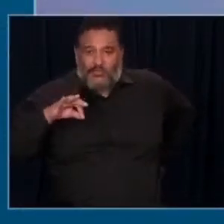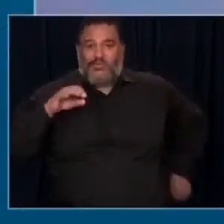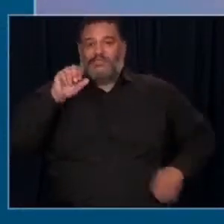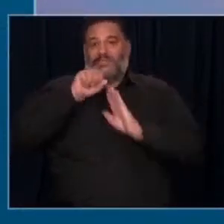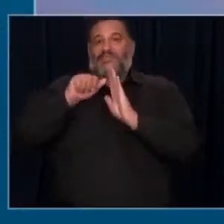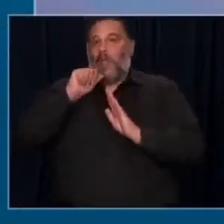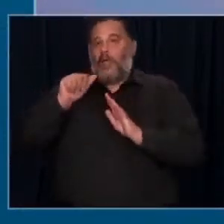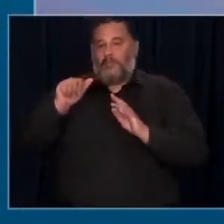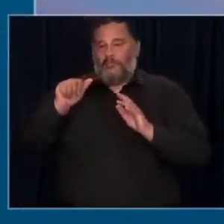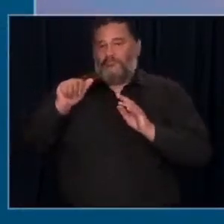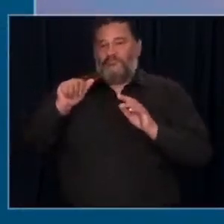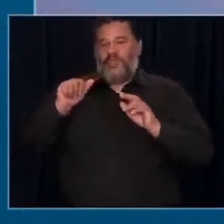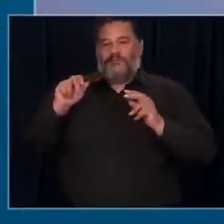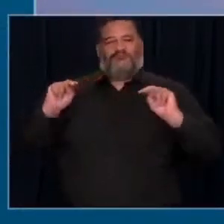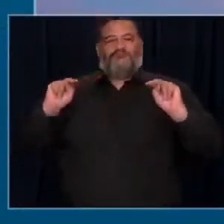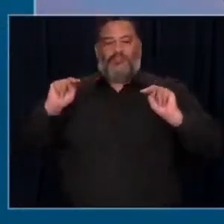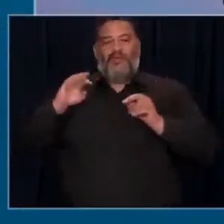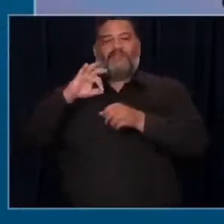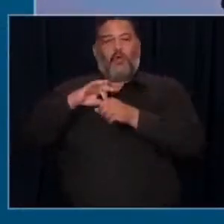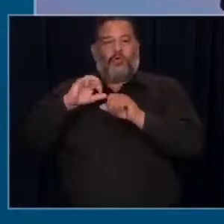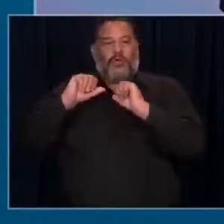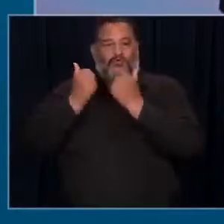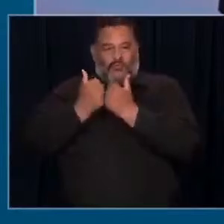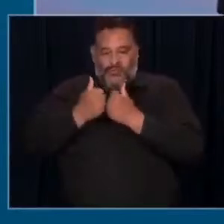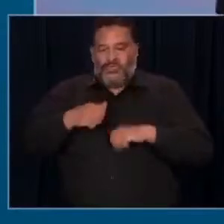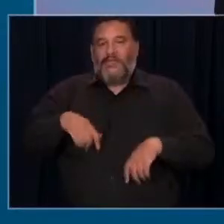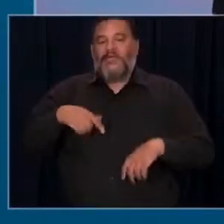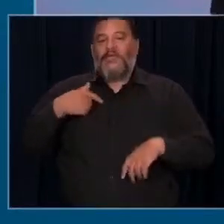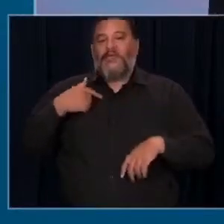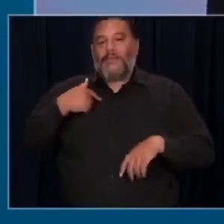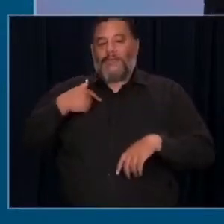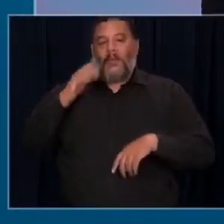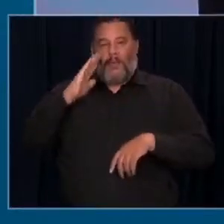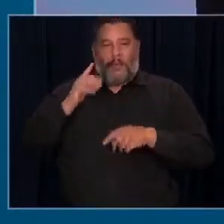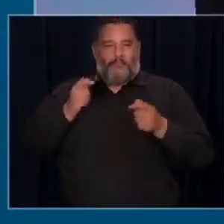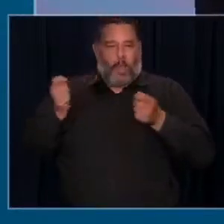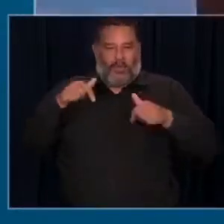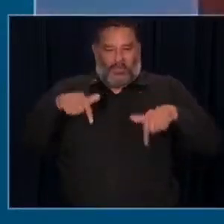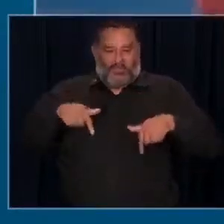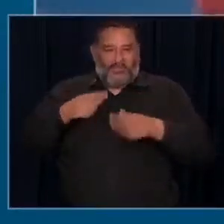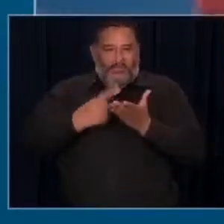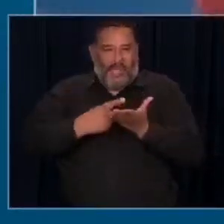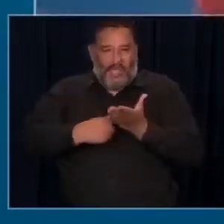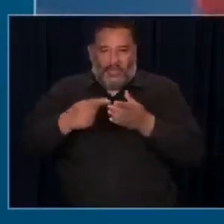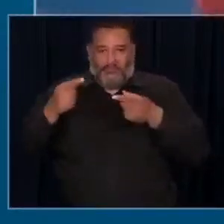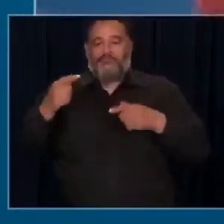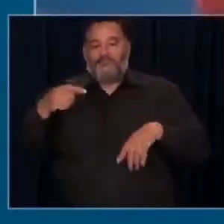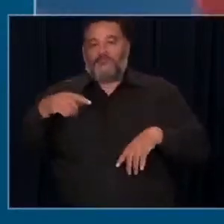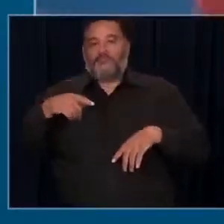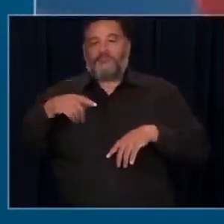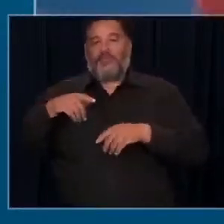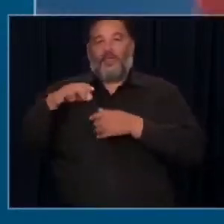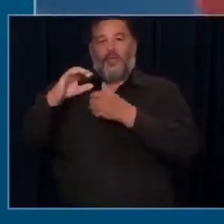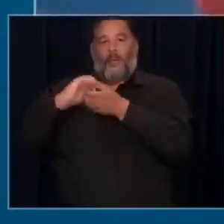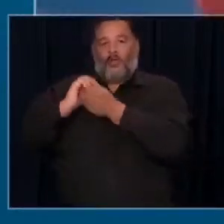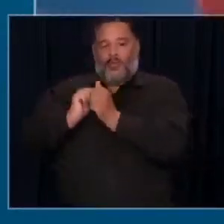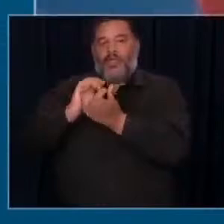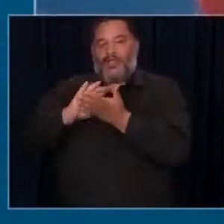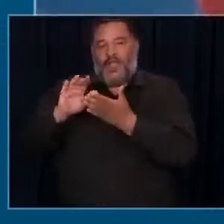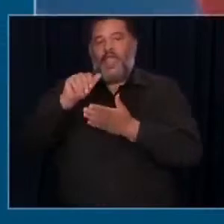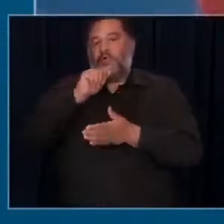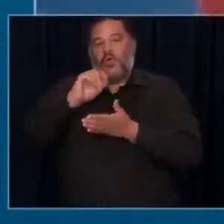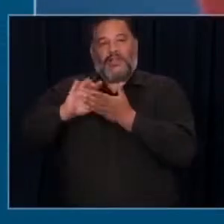voter education agency. My name is Richard Rellis and I'll be moderating today's debate. Thanks to a partnership with the Clean Elections Commission, the Arizona